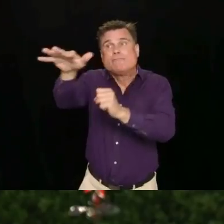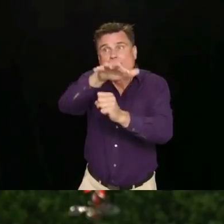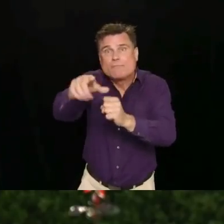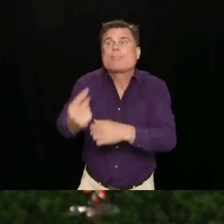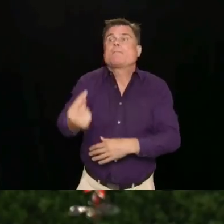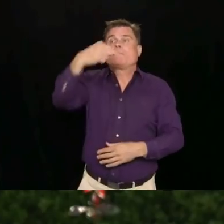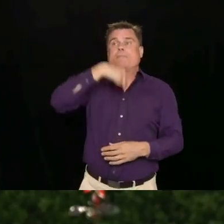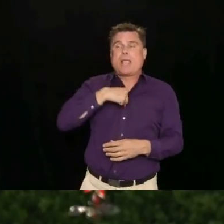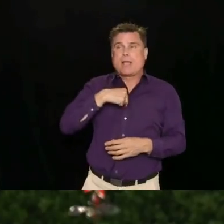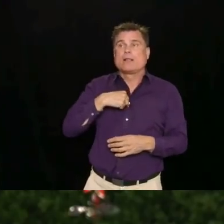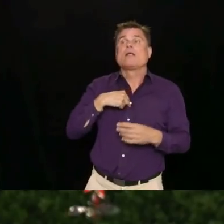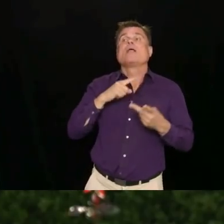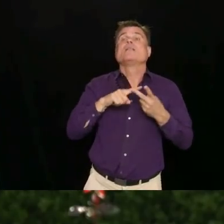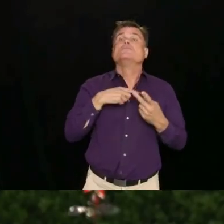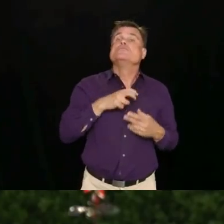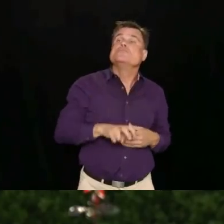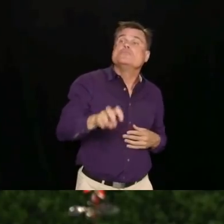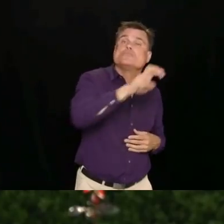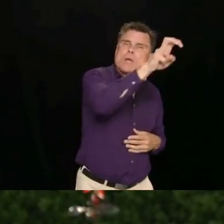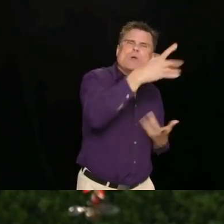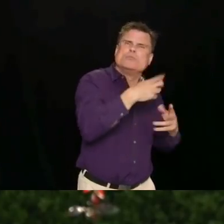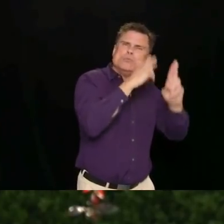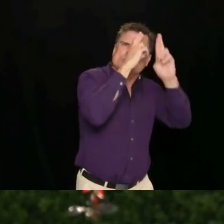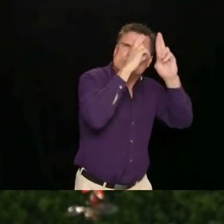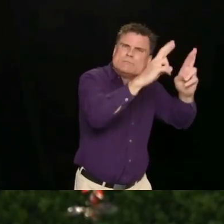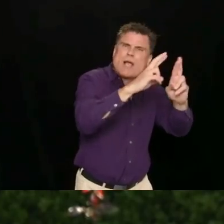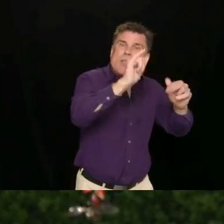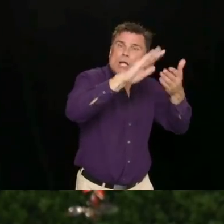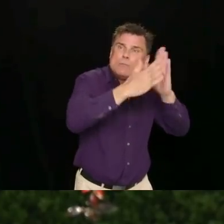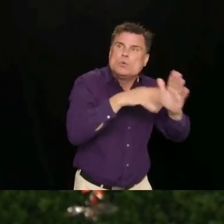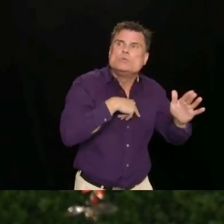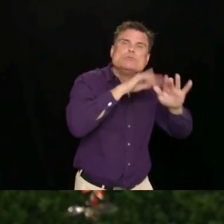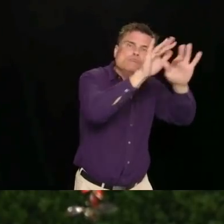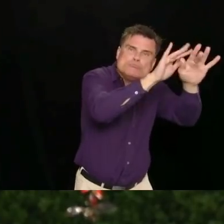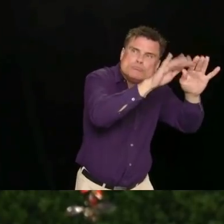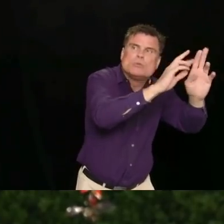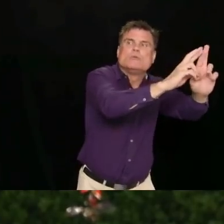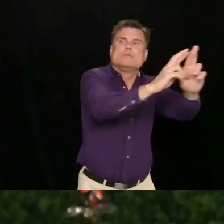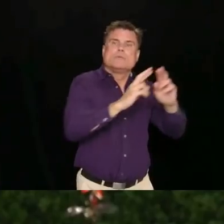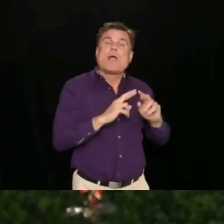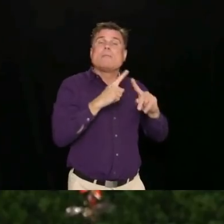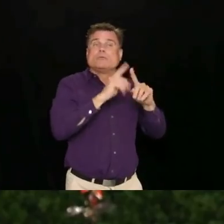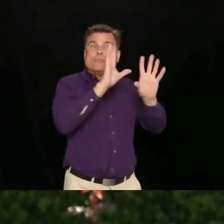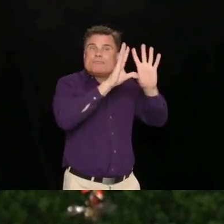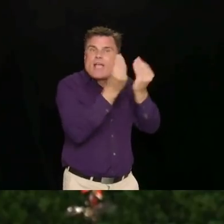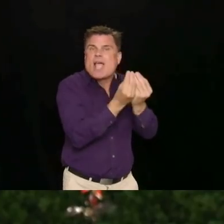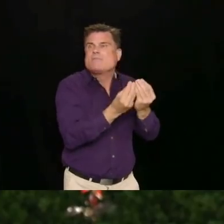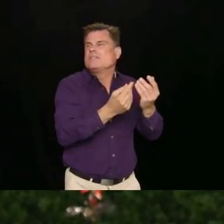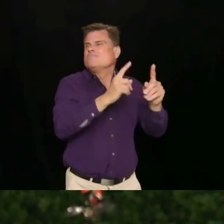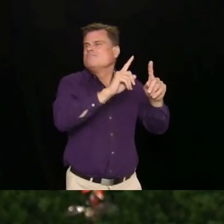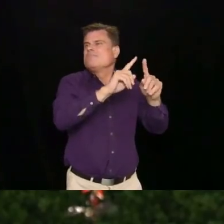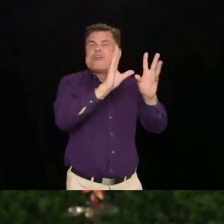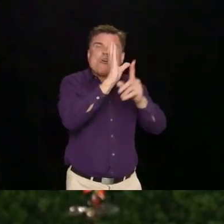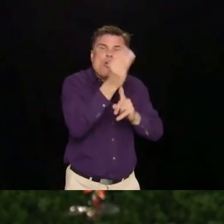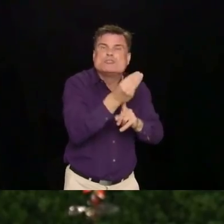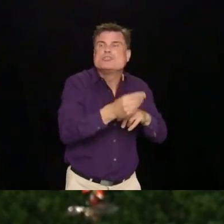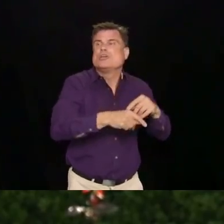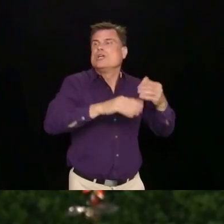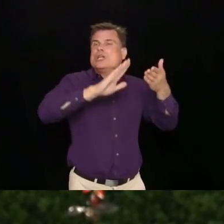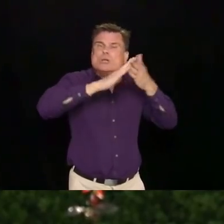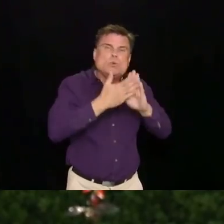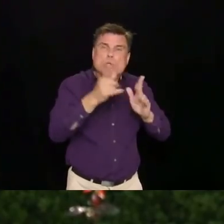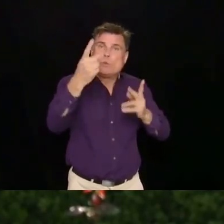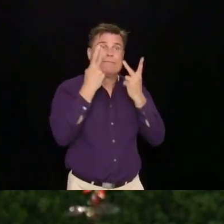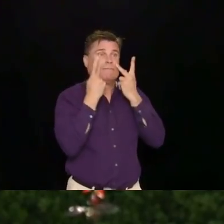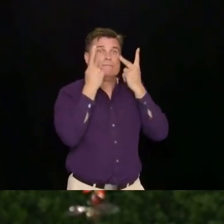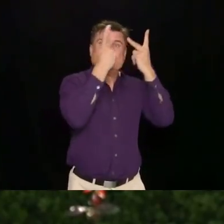show the same respect we would show to our family members that we show to people we're visiting and one of the many communities people may want to visit. So I